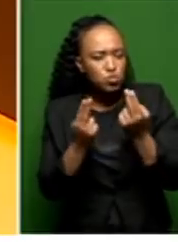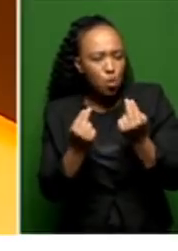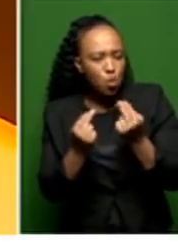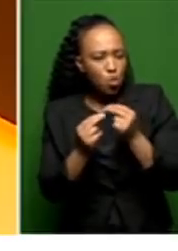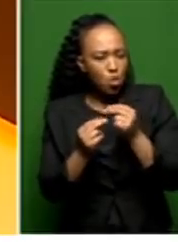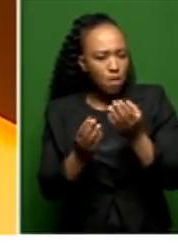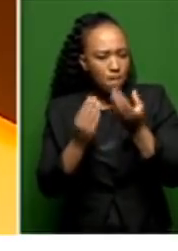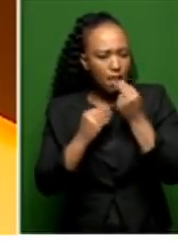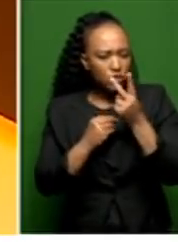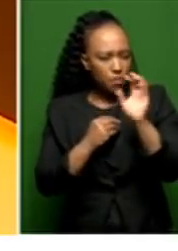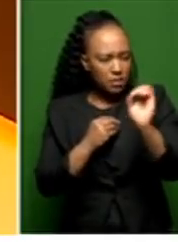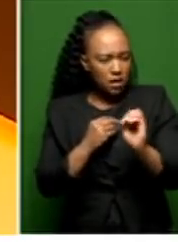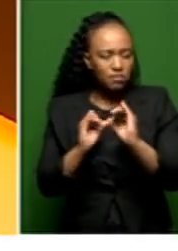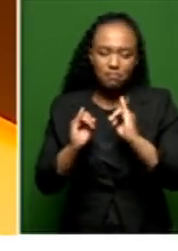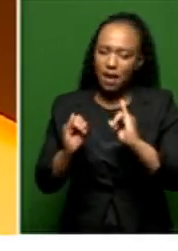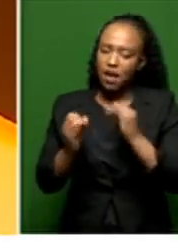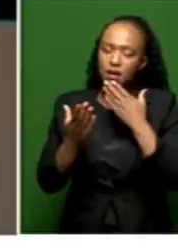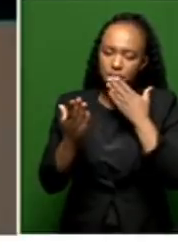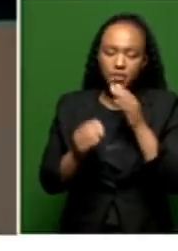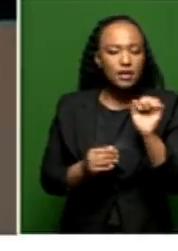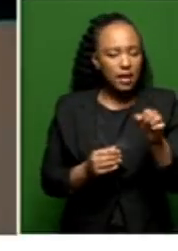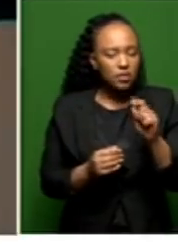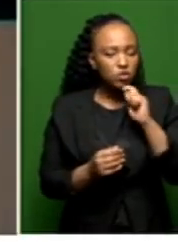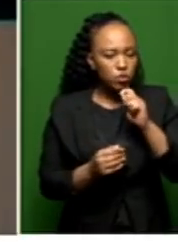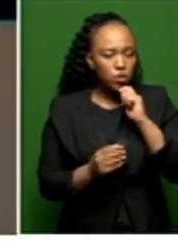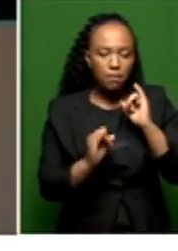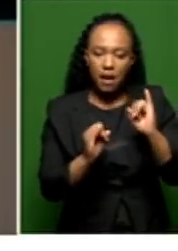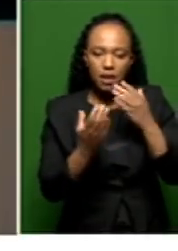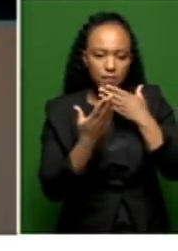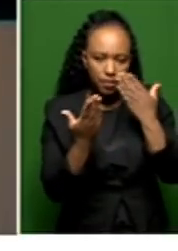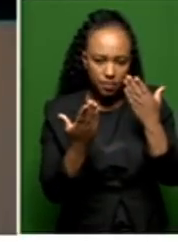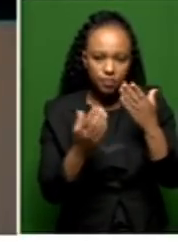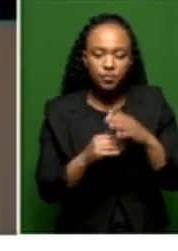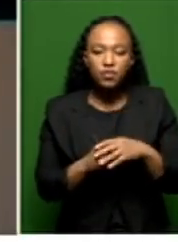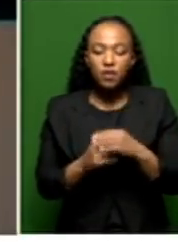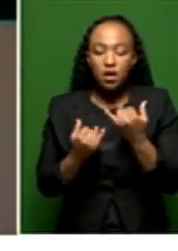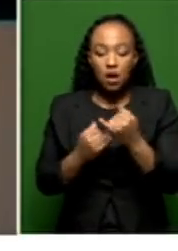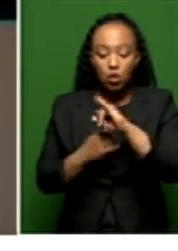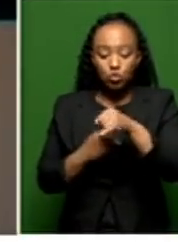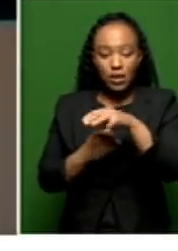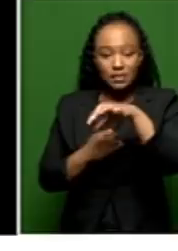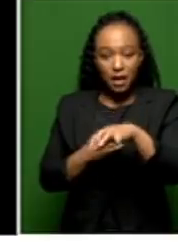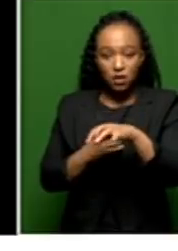bad. It's not bad at all. And as you can see for Johannesburg, which is now on the screen,